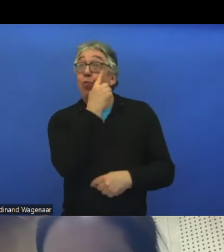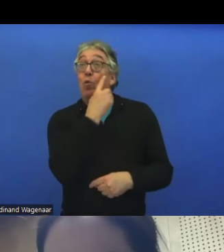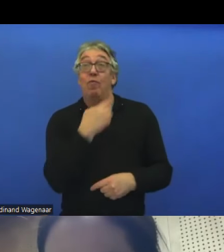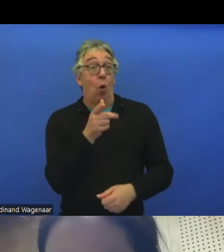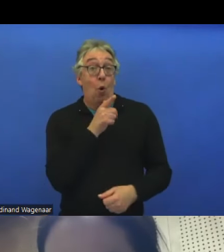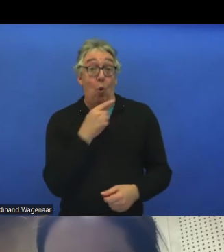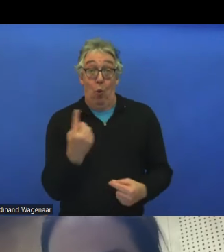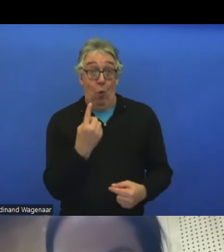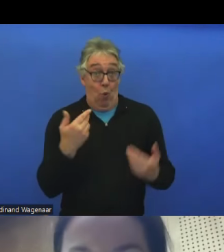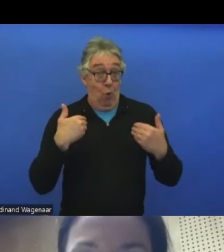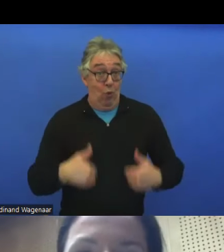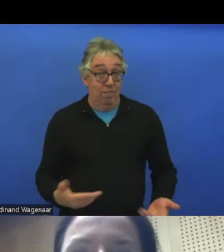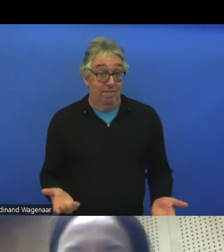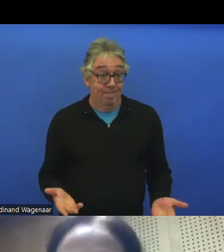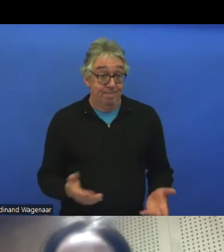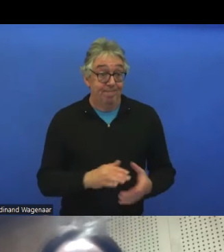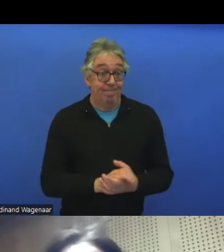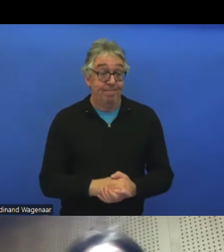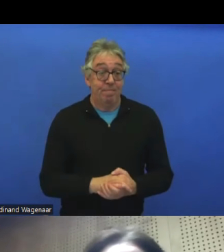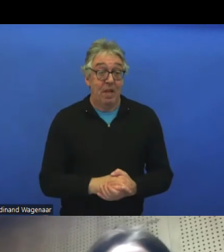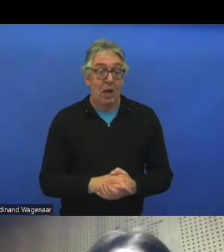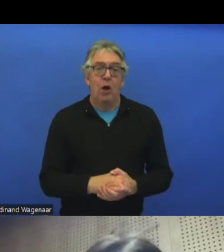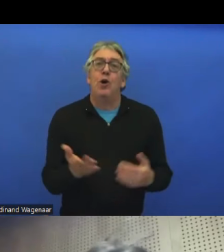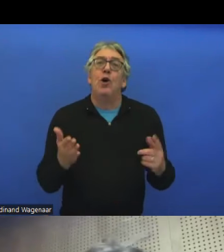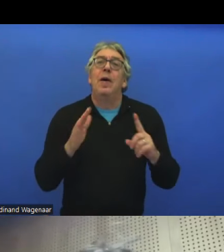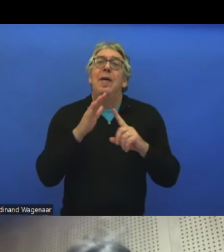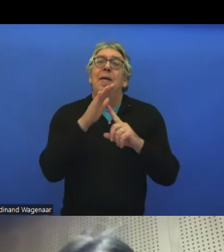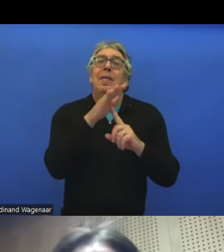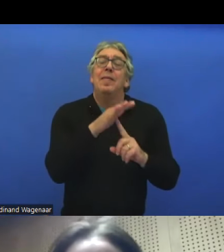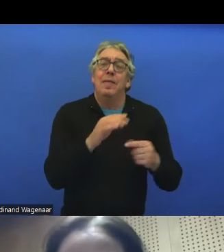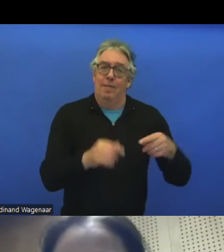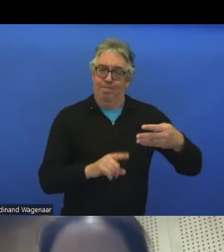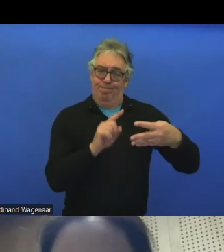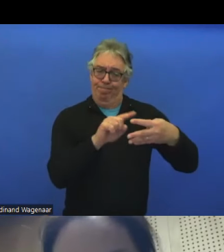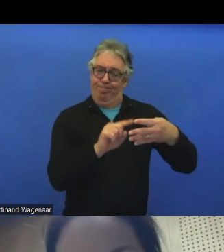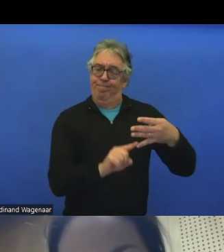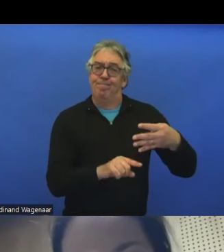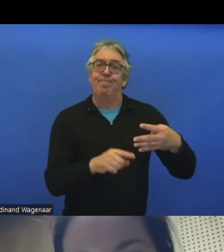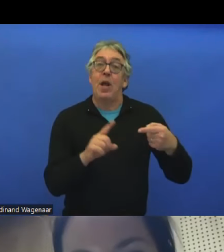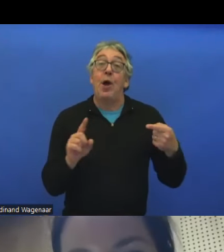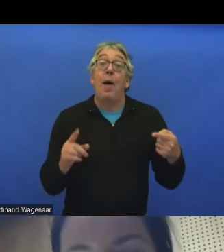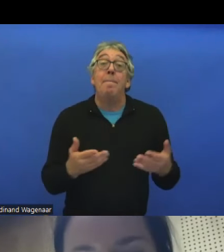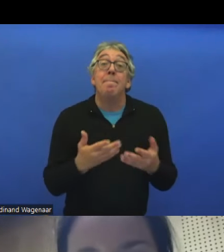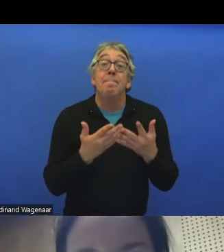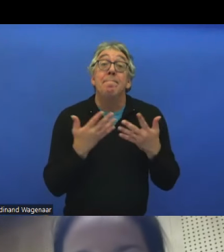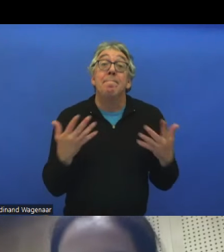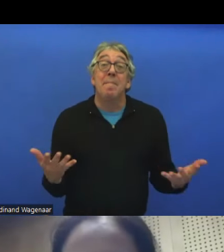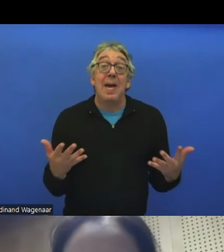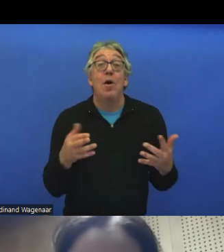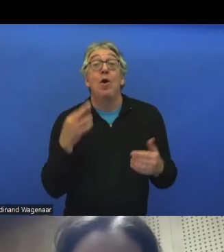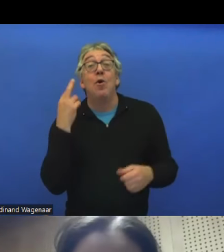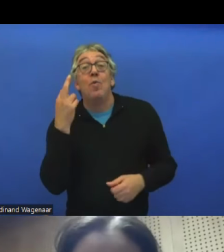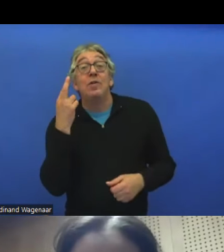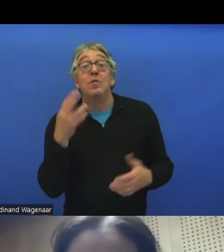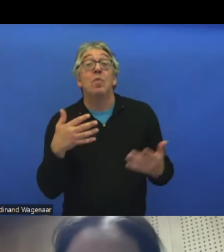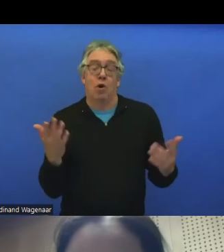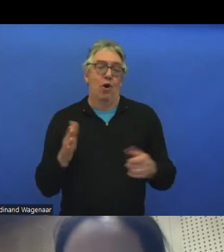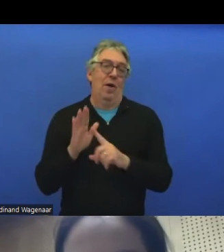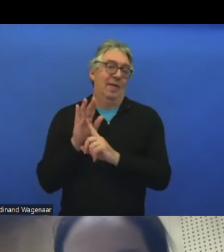So, like I already mentioned, discrimination is a very important cause of statelessness, and this is already